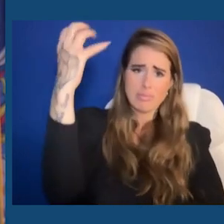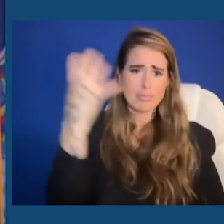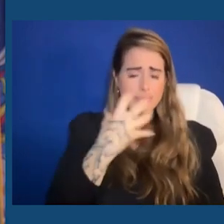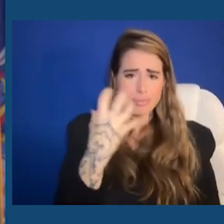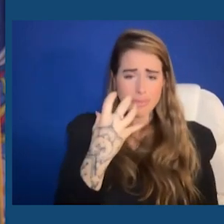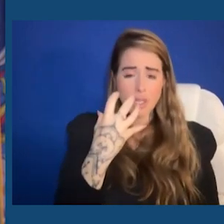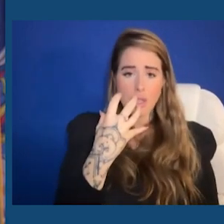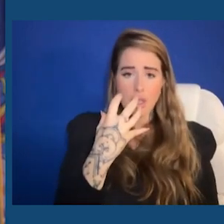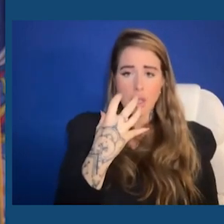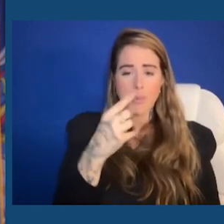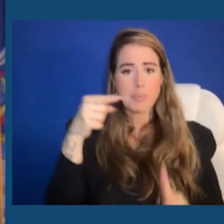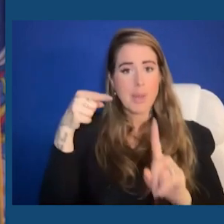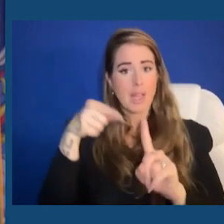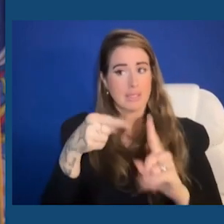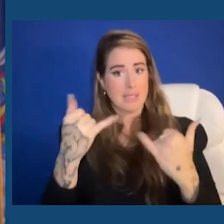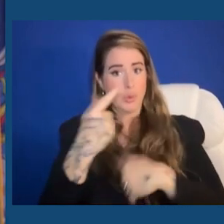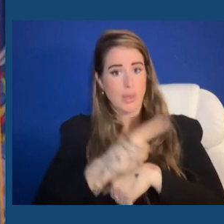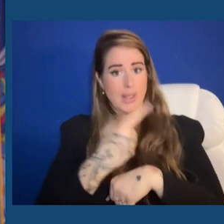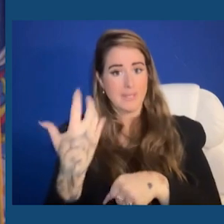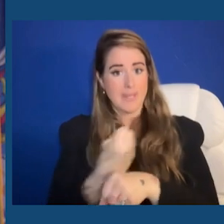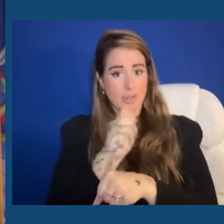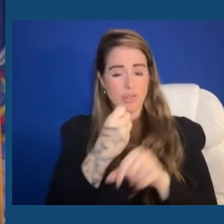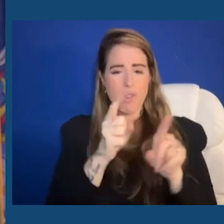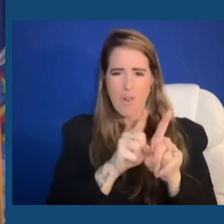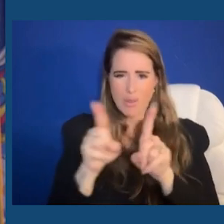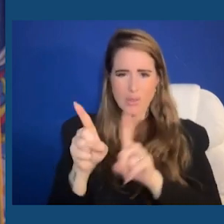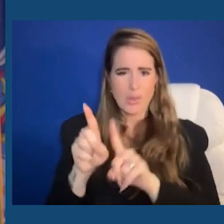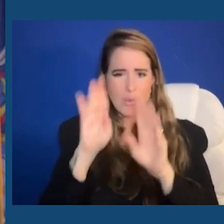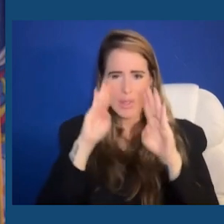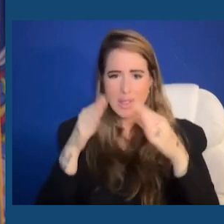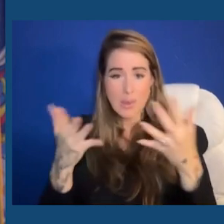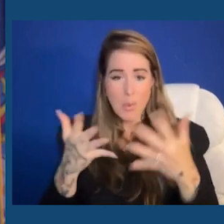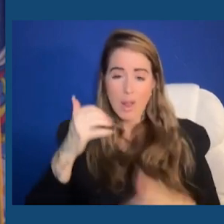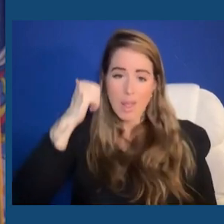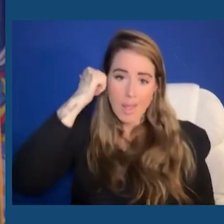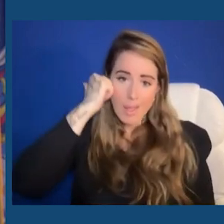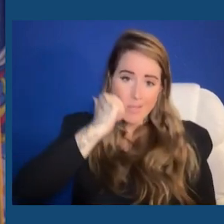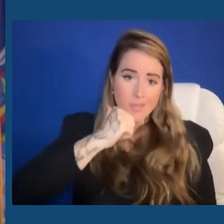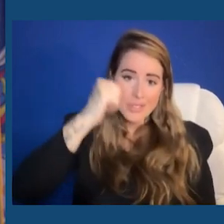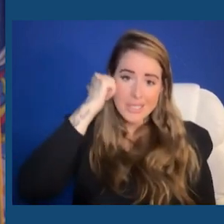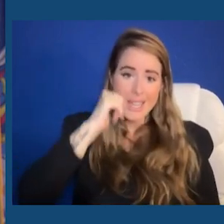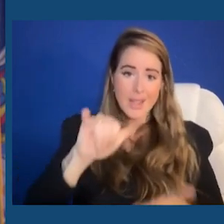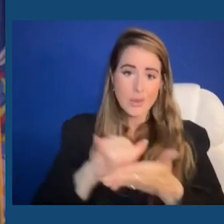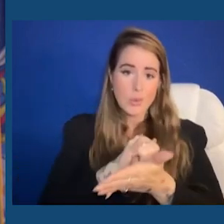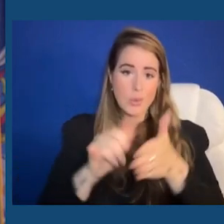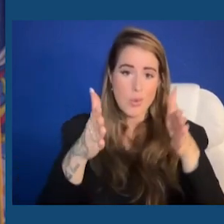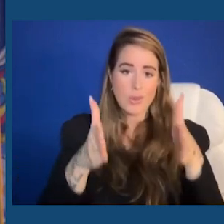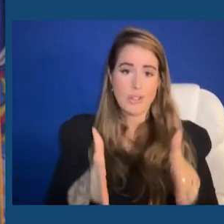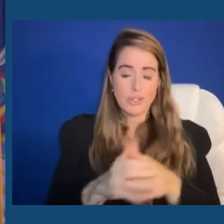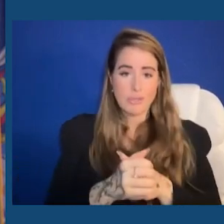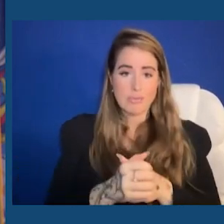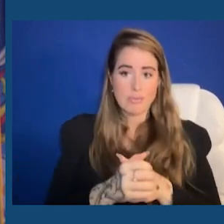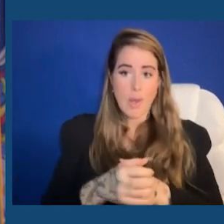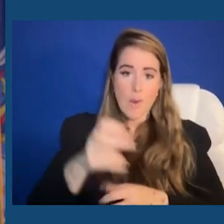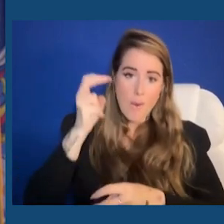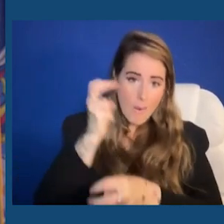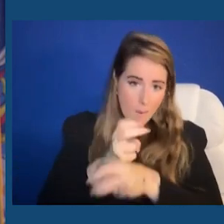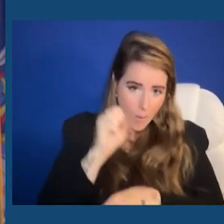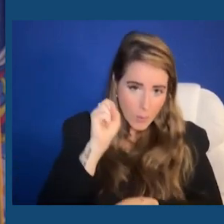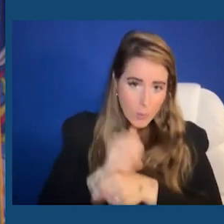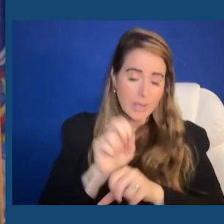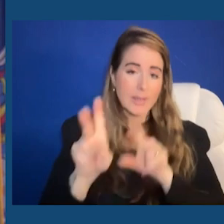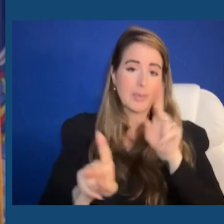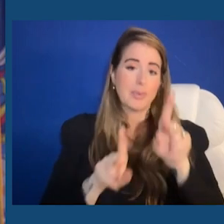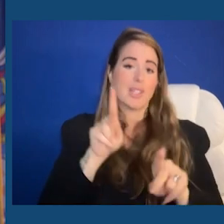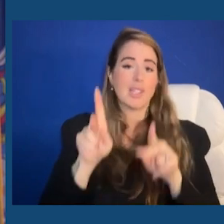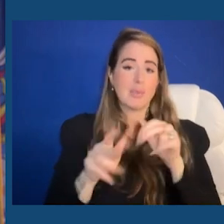Today's victory is about everyday New Yorkers. It's about hardworking class